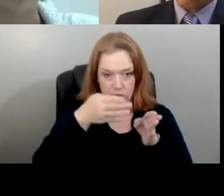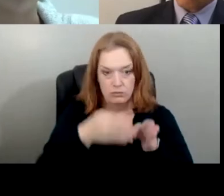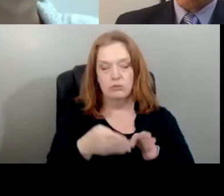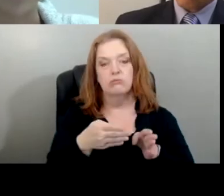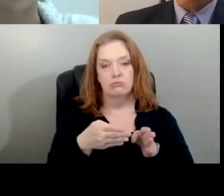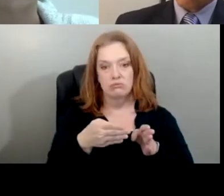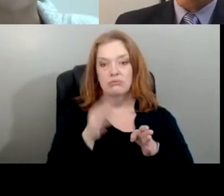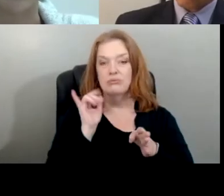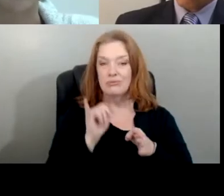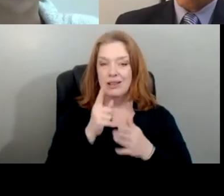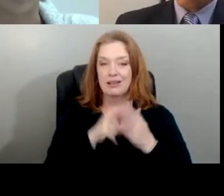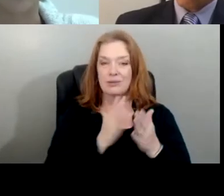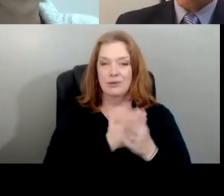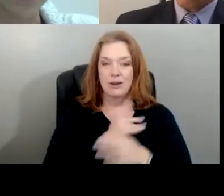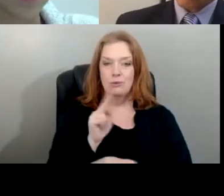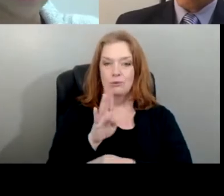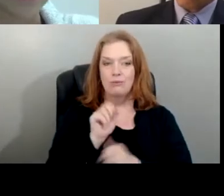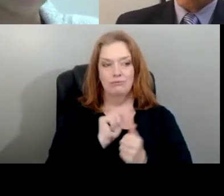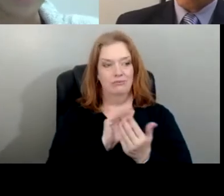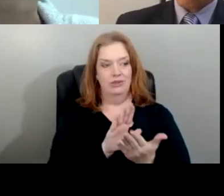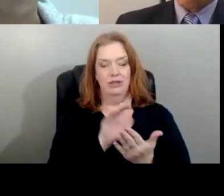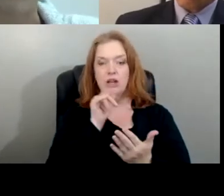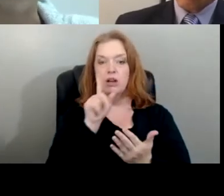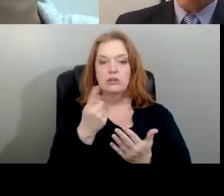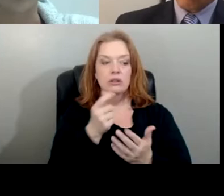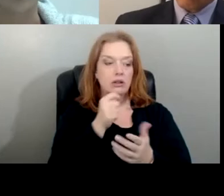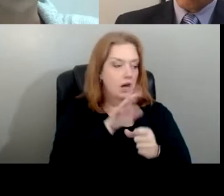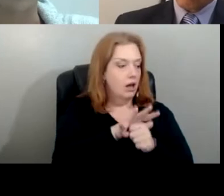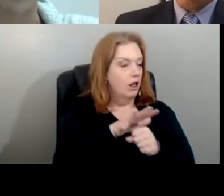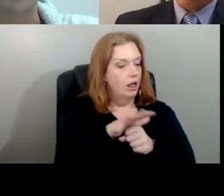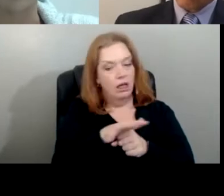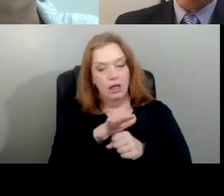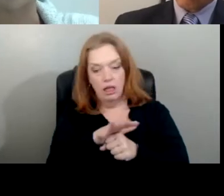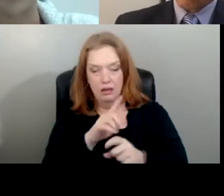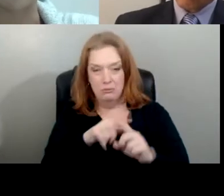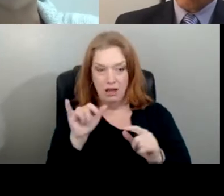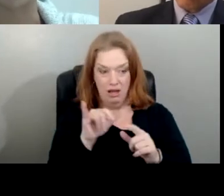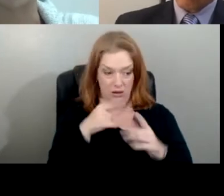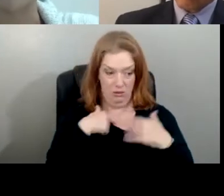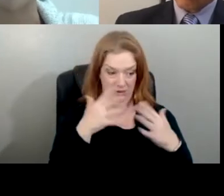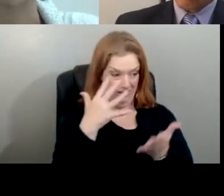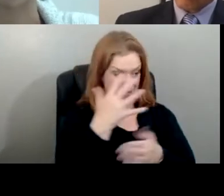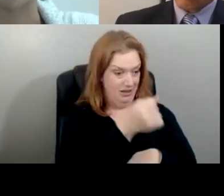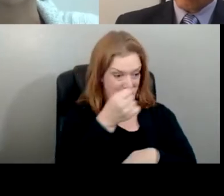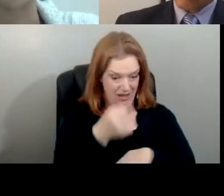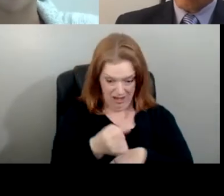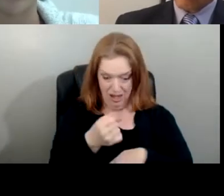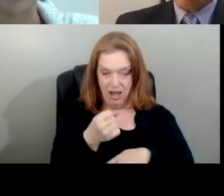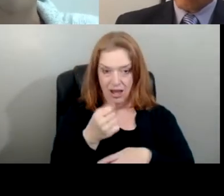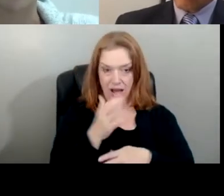what our tribes are facing. It's not just in lack of officers, but also having to achieve higher